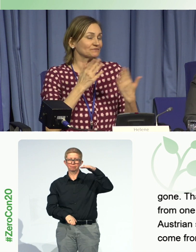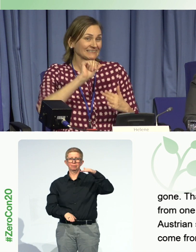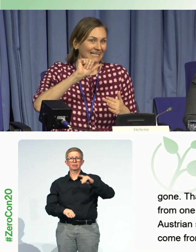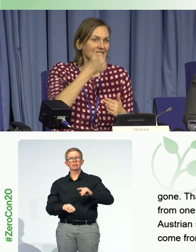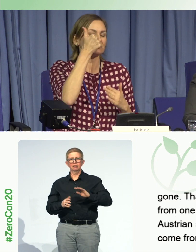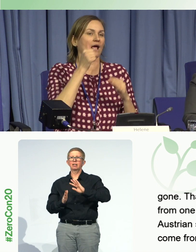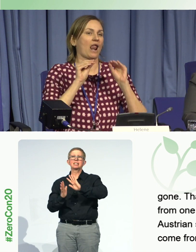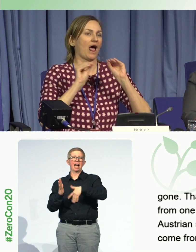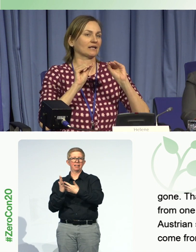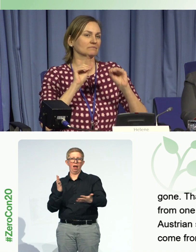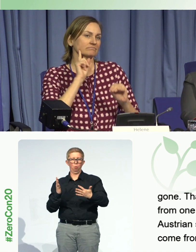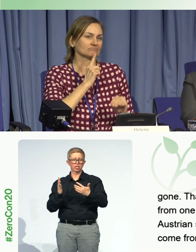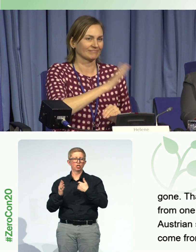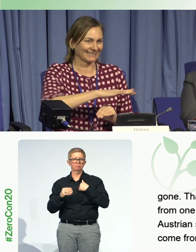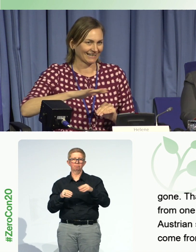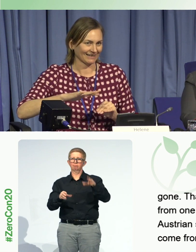spoken language.